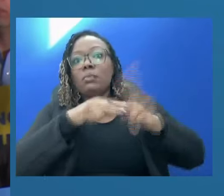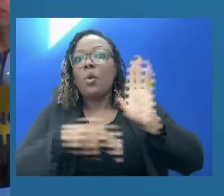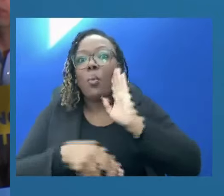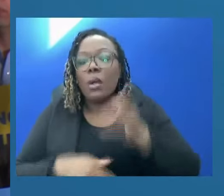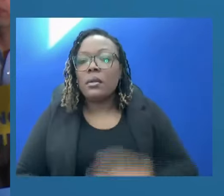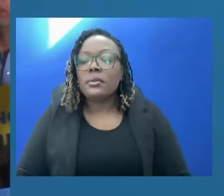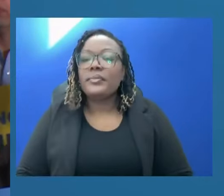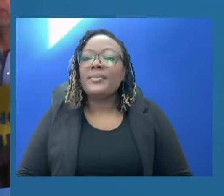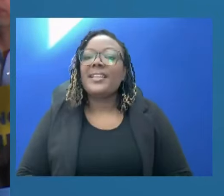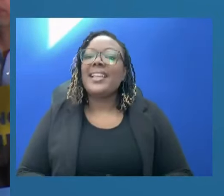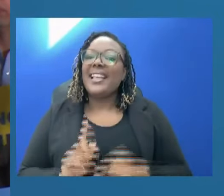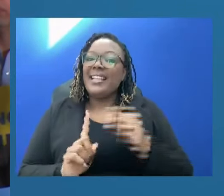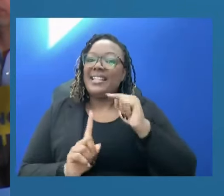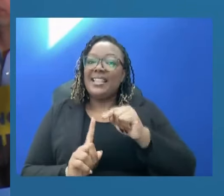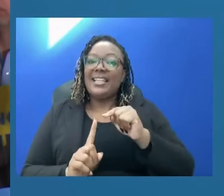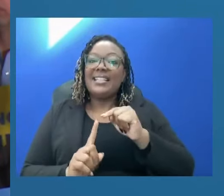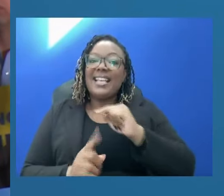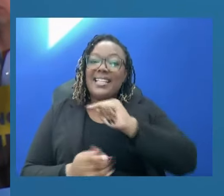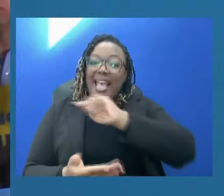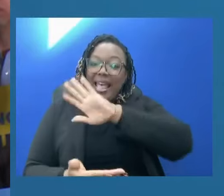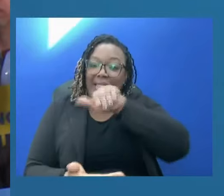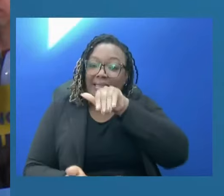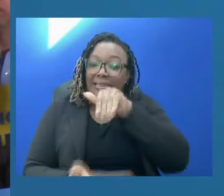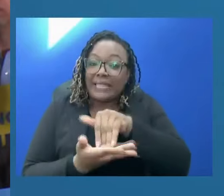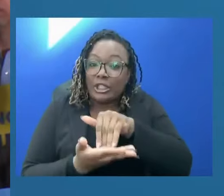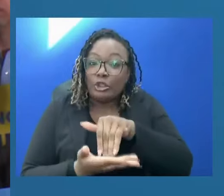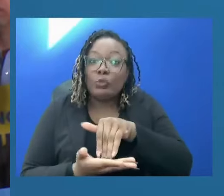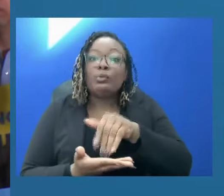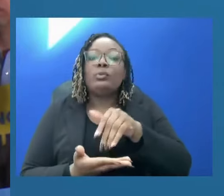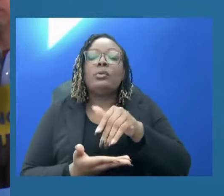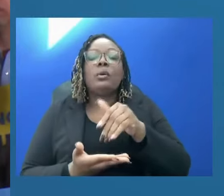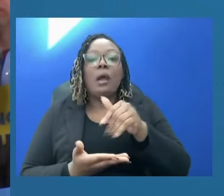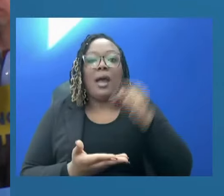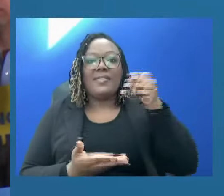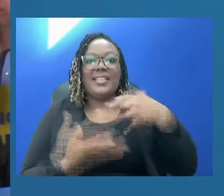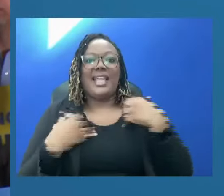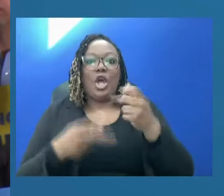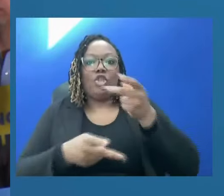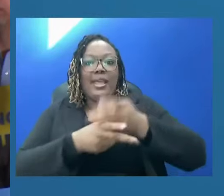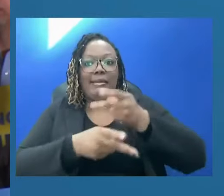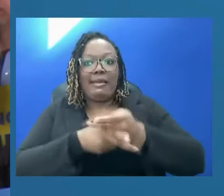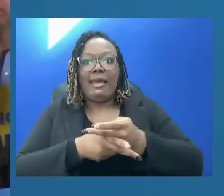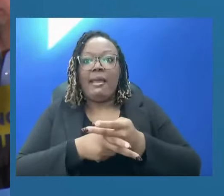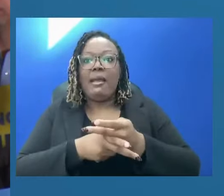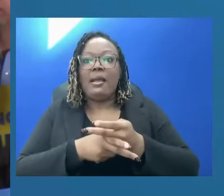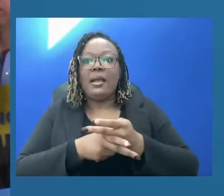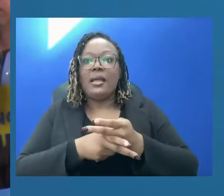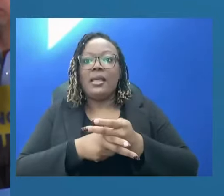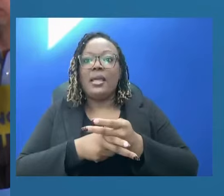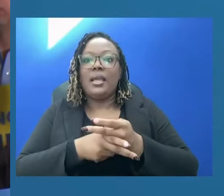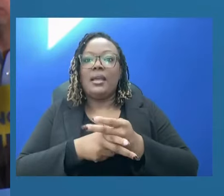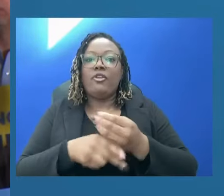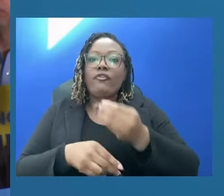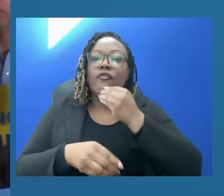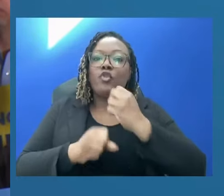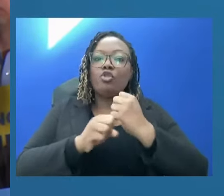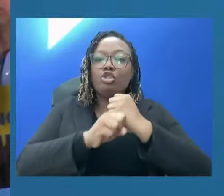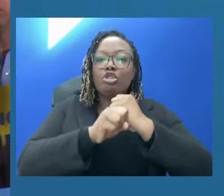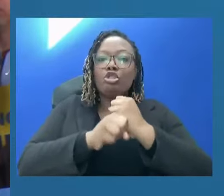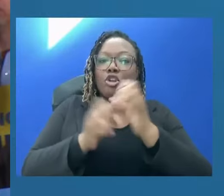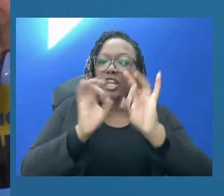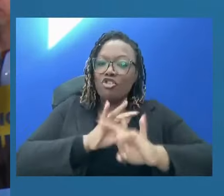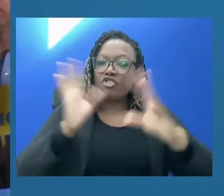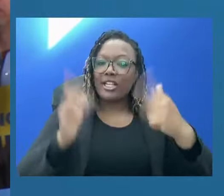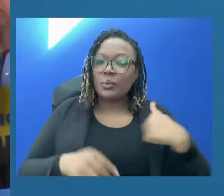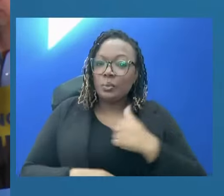So this is the epicenter in many ways of this healthcare food security crisis.